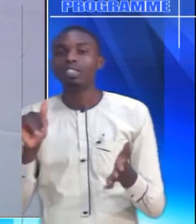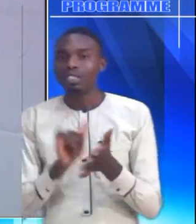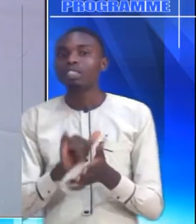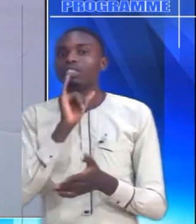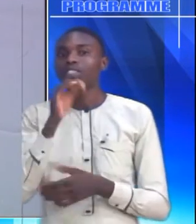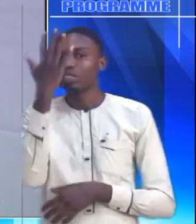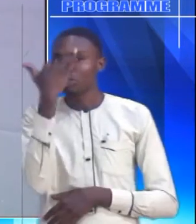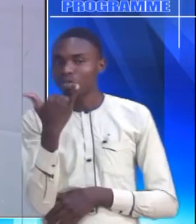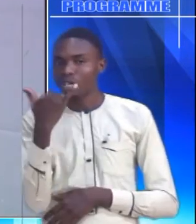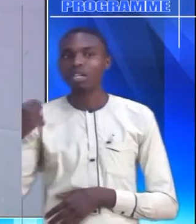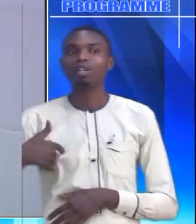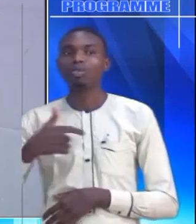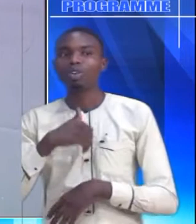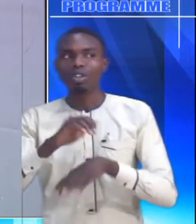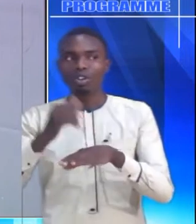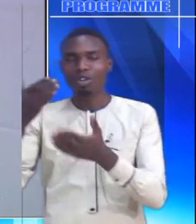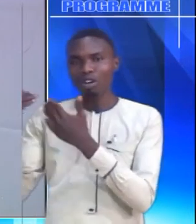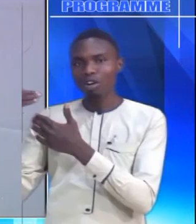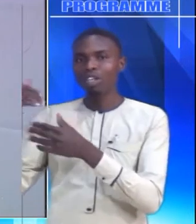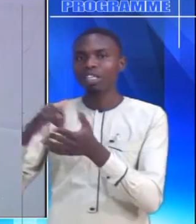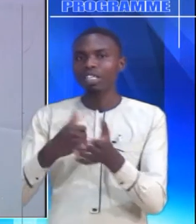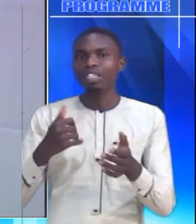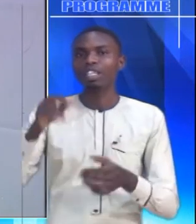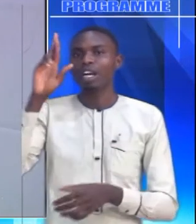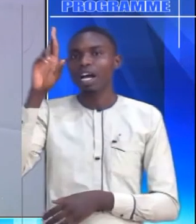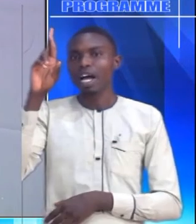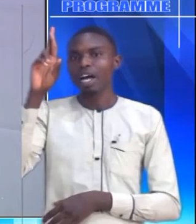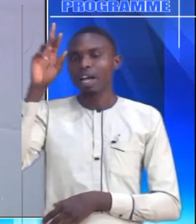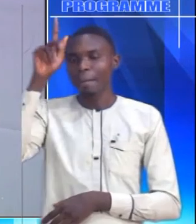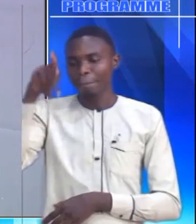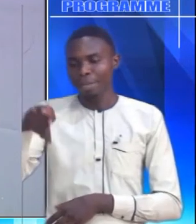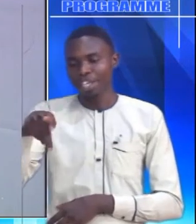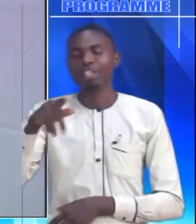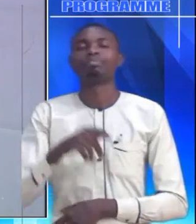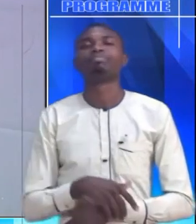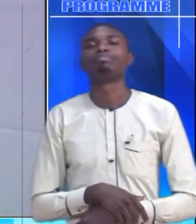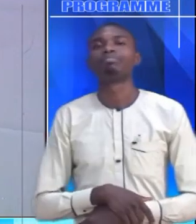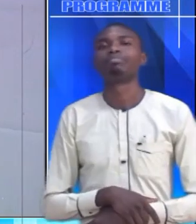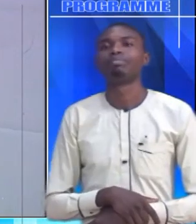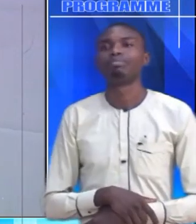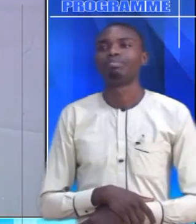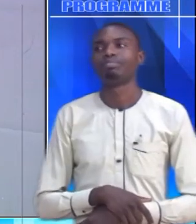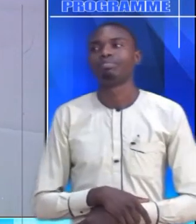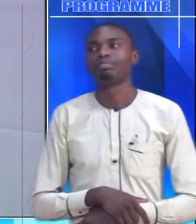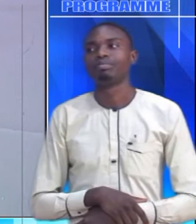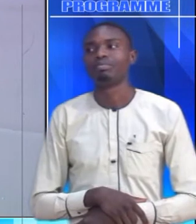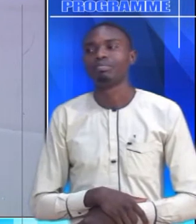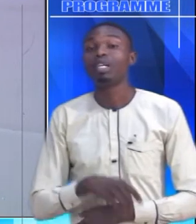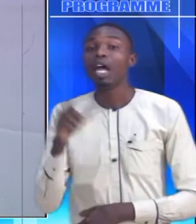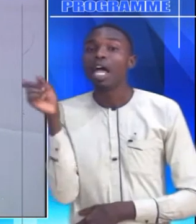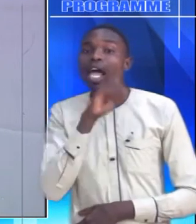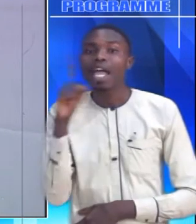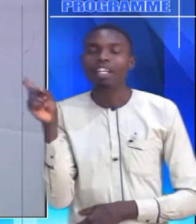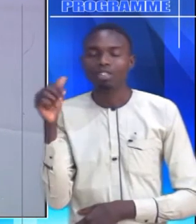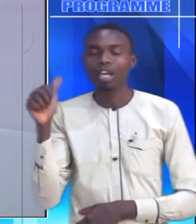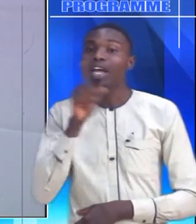the recognized pronunciation that if anybody speaks English language correctly, anywhere English is being